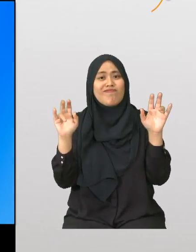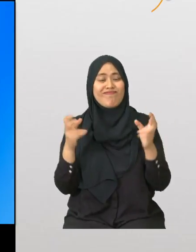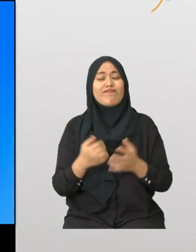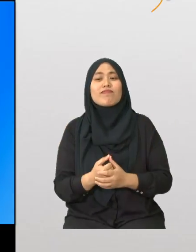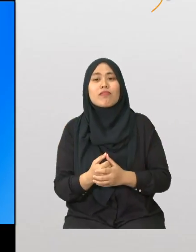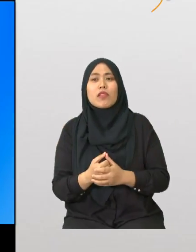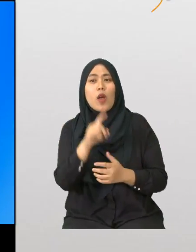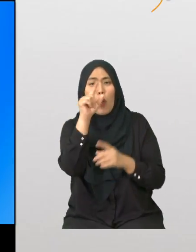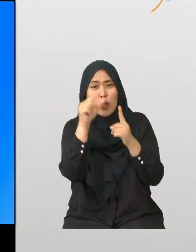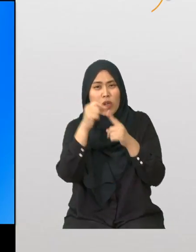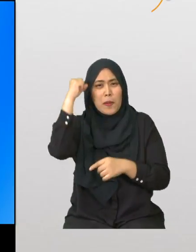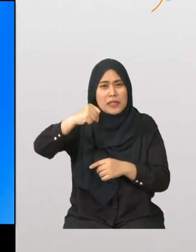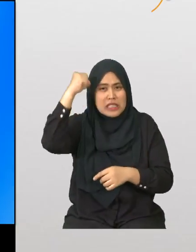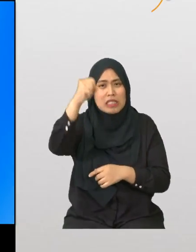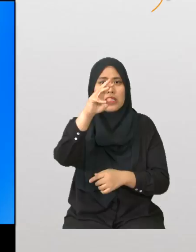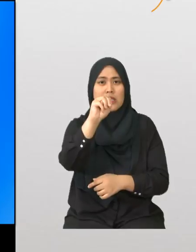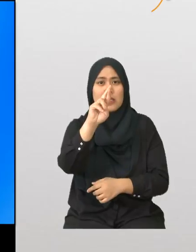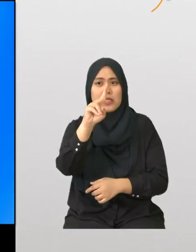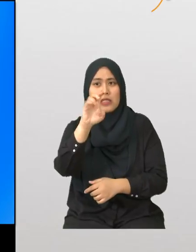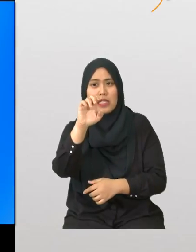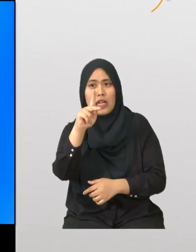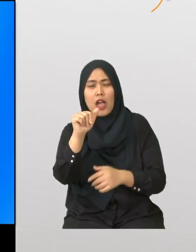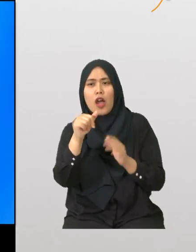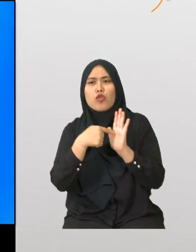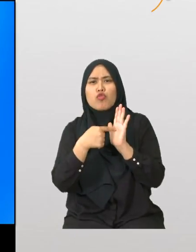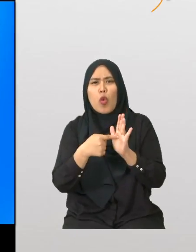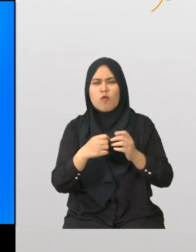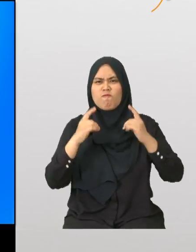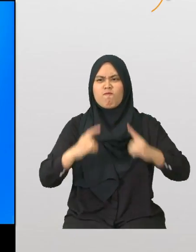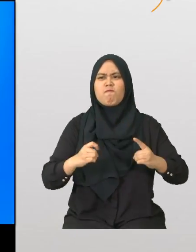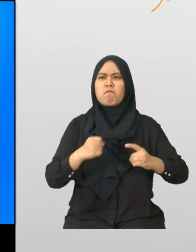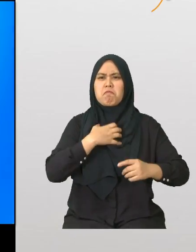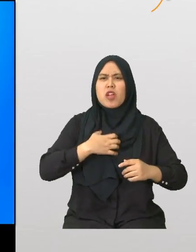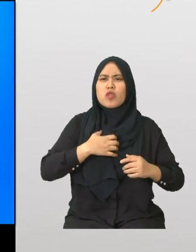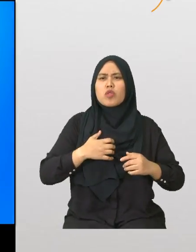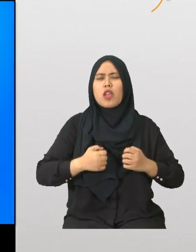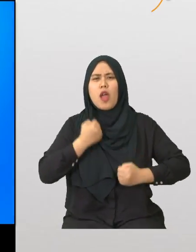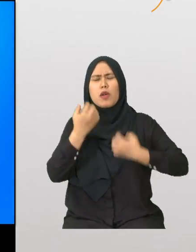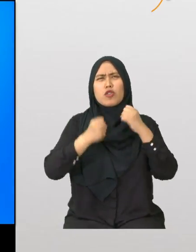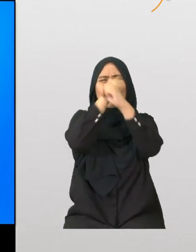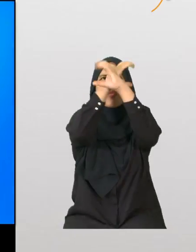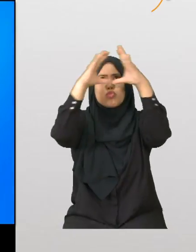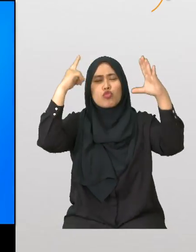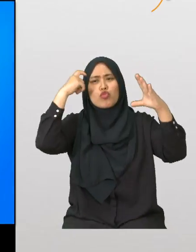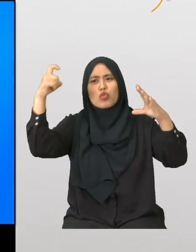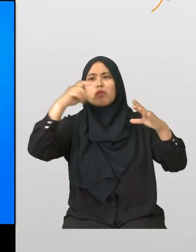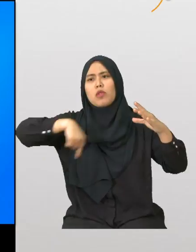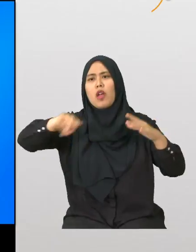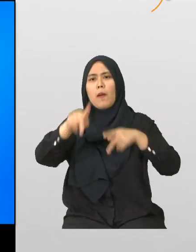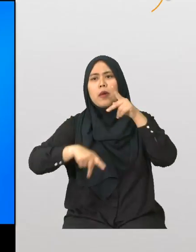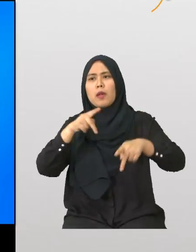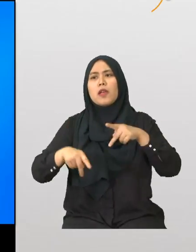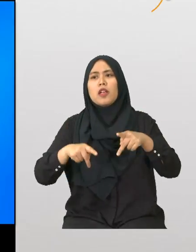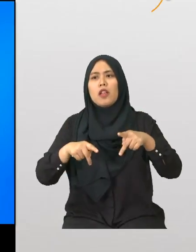One word that expressed the determination and the passion, the ambitions and aspirations of a people